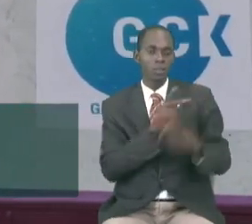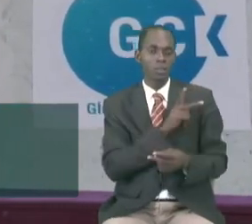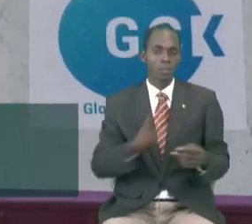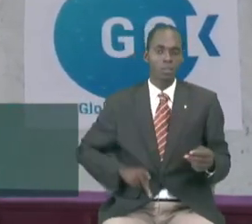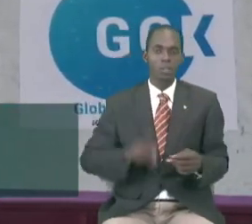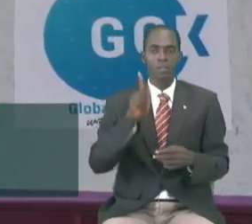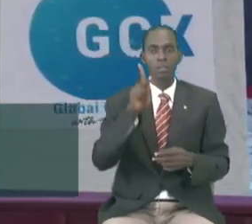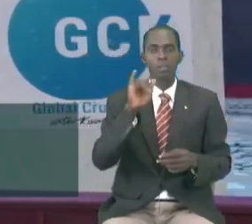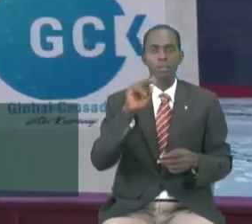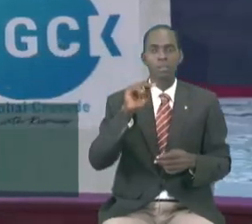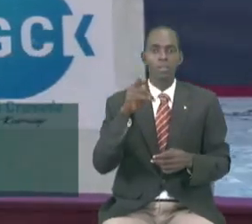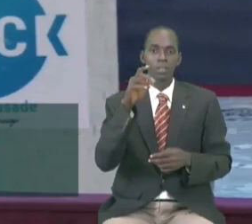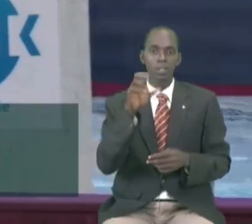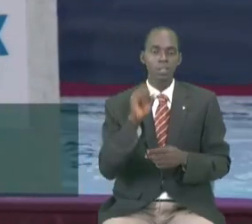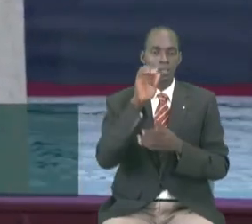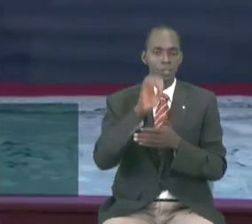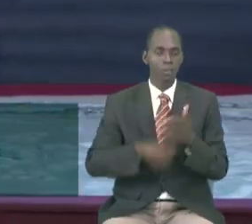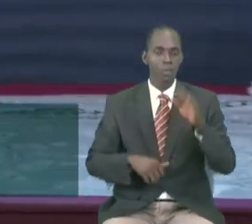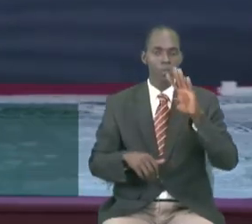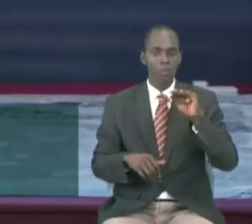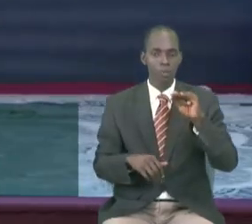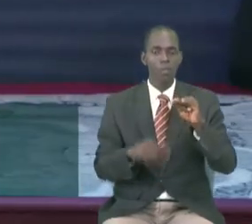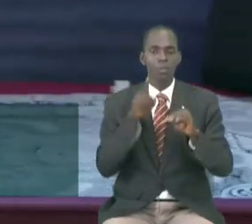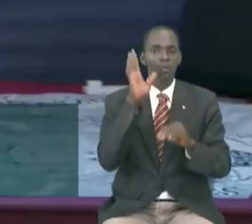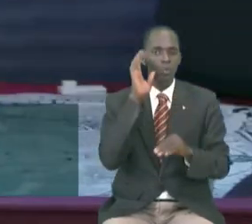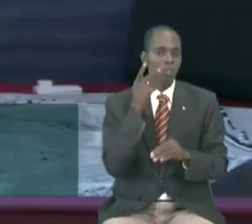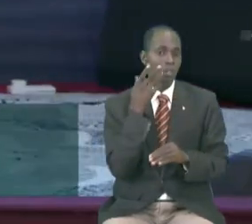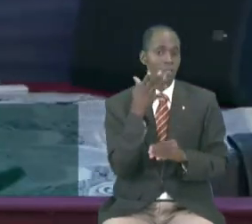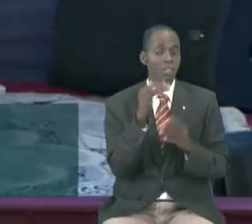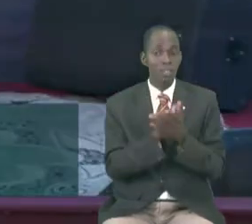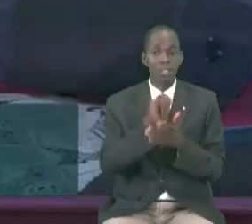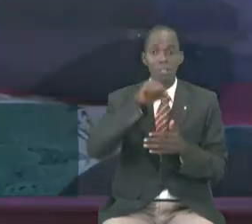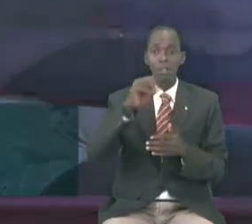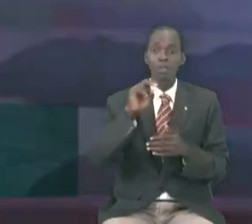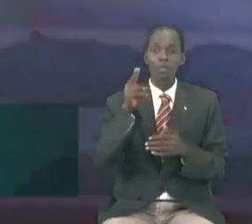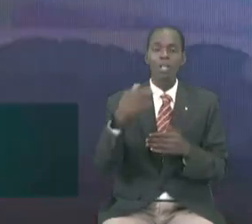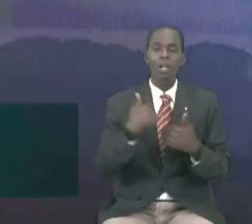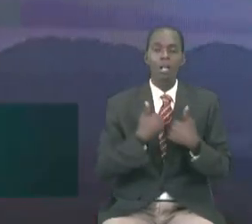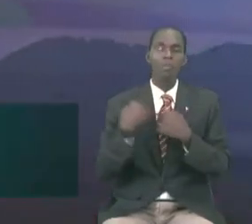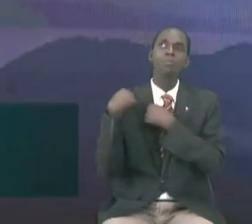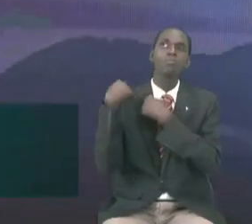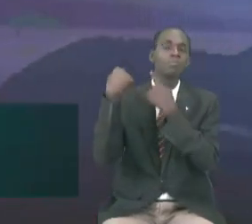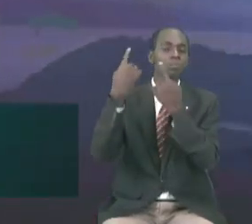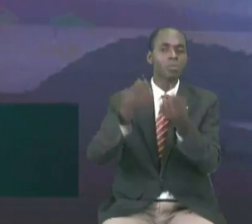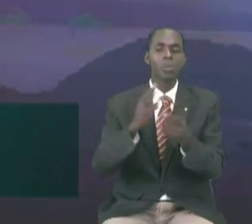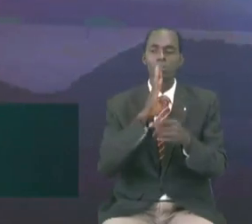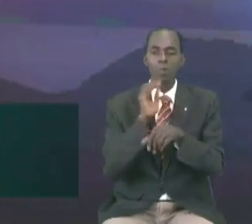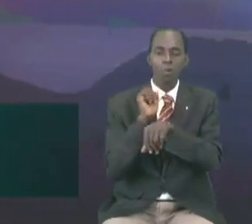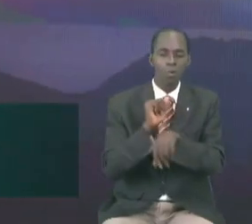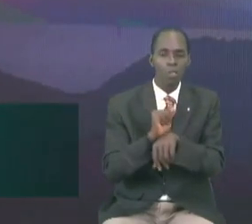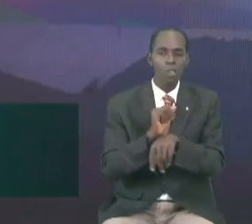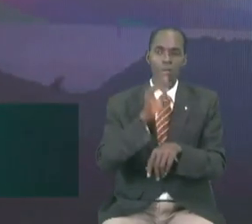word, and prophesying. He was doing that within his own border. We call that the